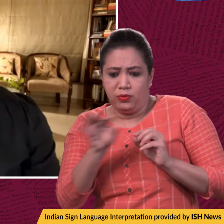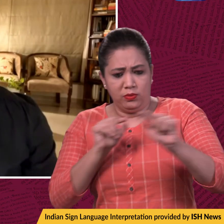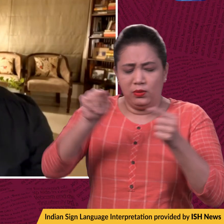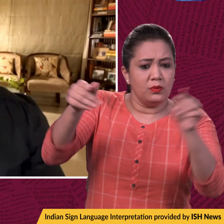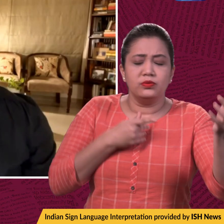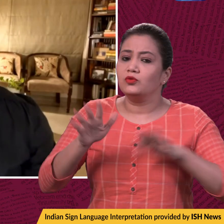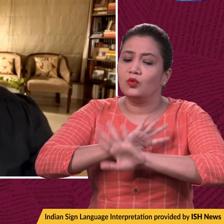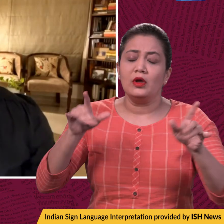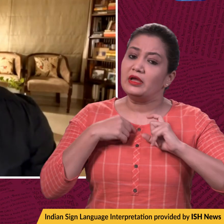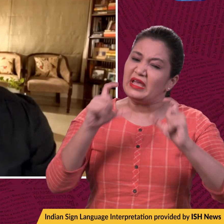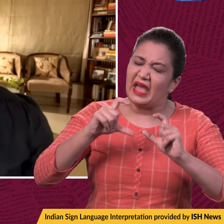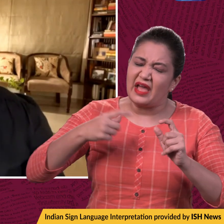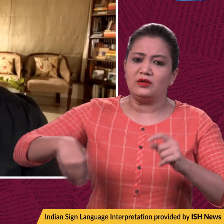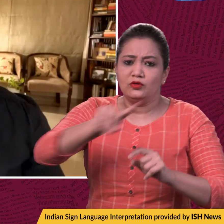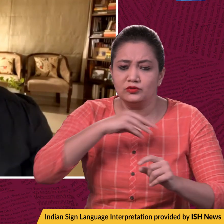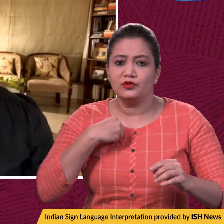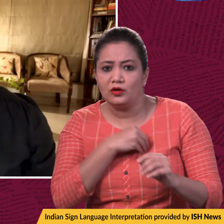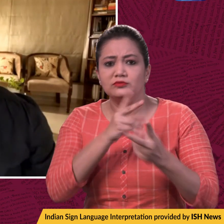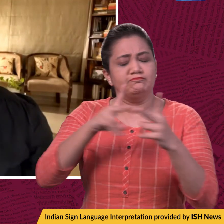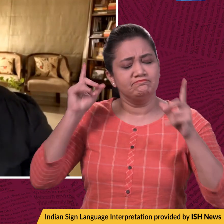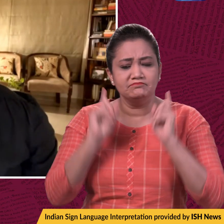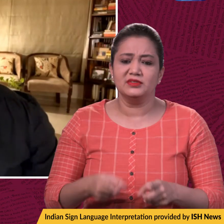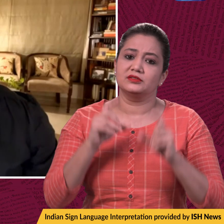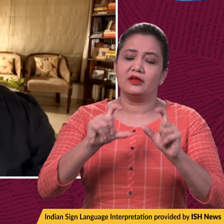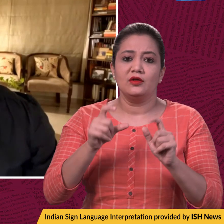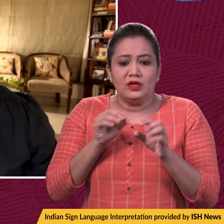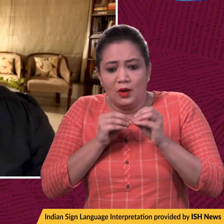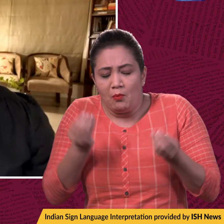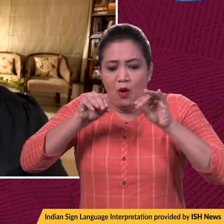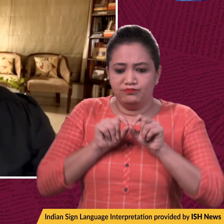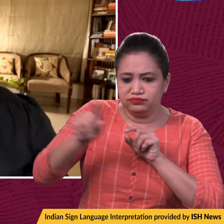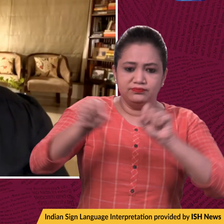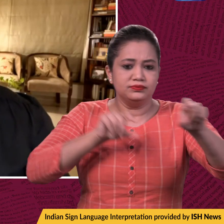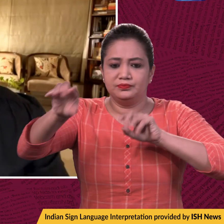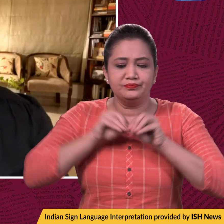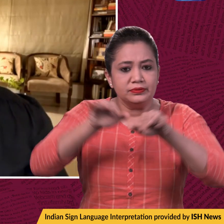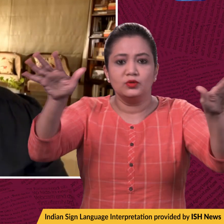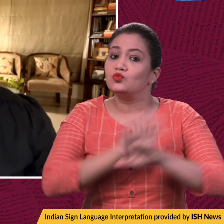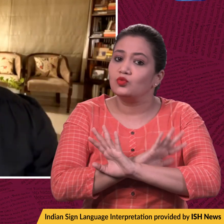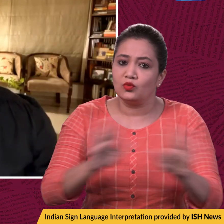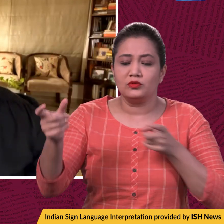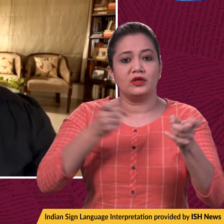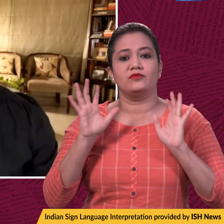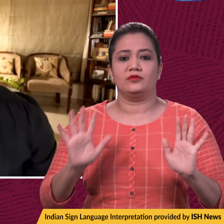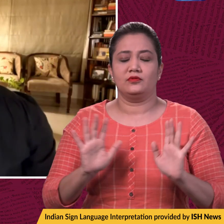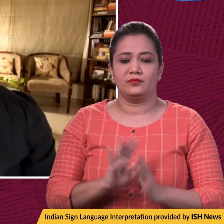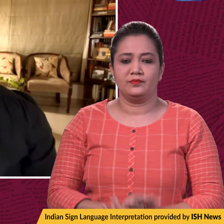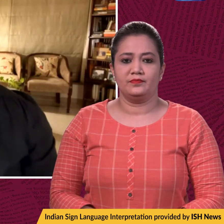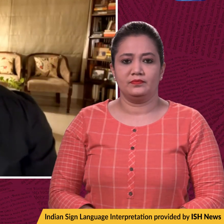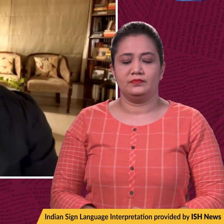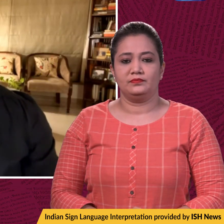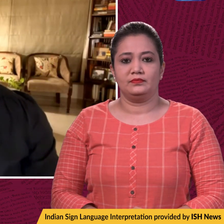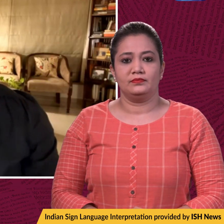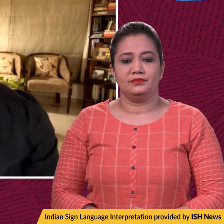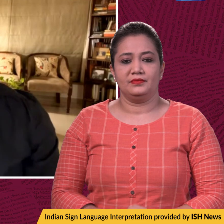adequate precautions are being taken by healthcare workers in these facilities to prevent transmission to other patients and healthcare workers,